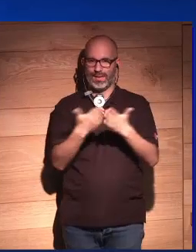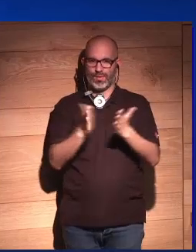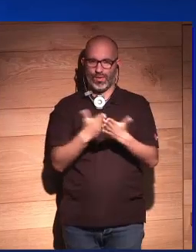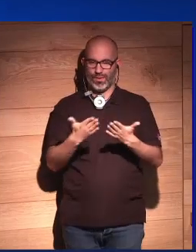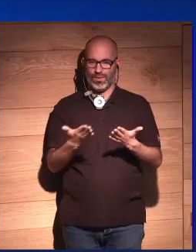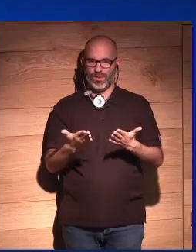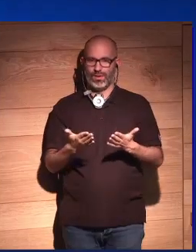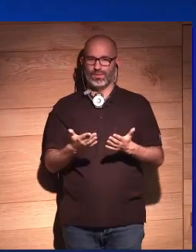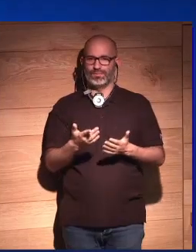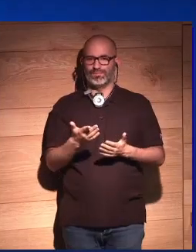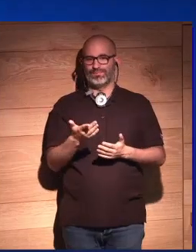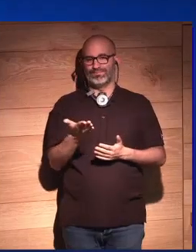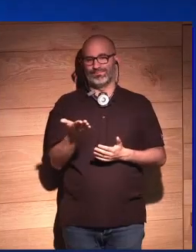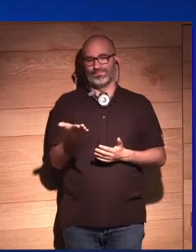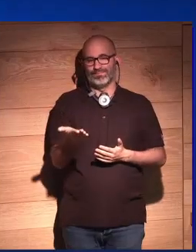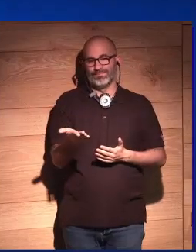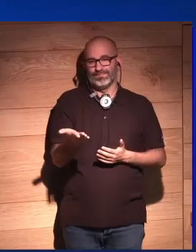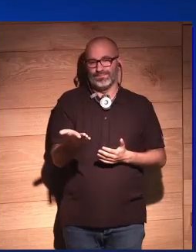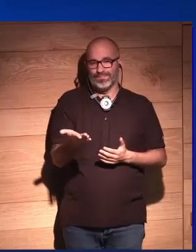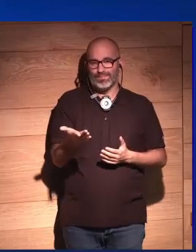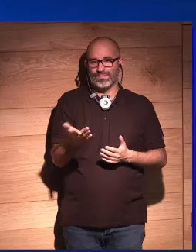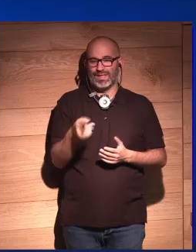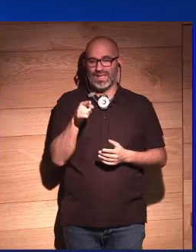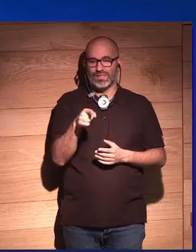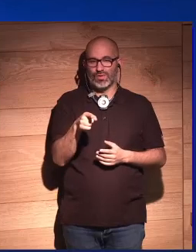had for a very long time, you know,